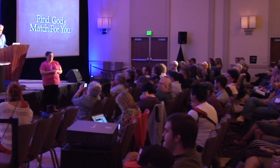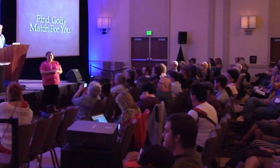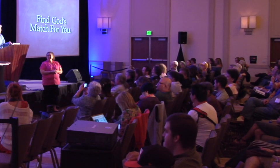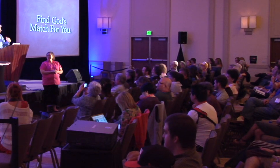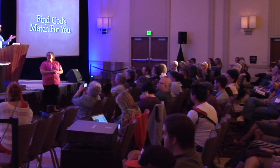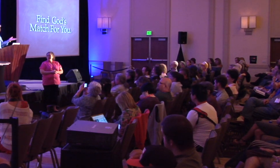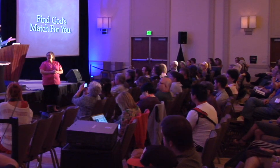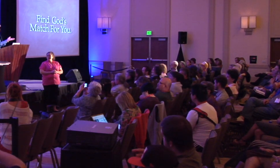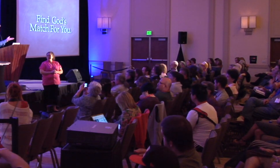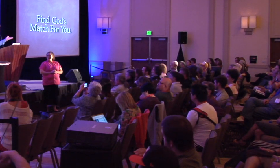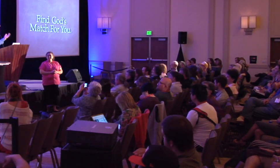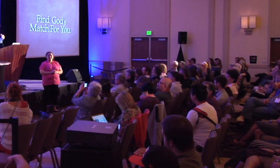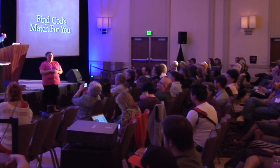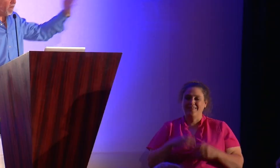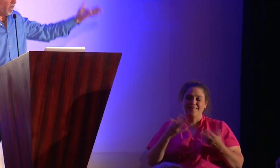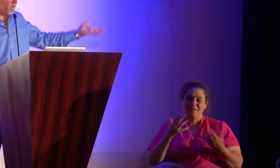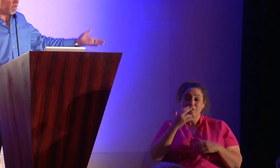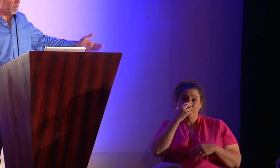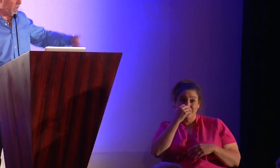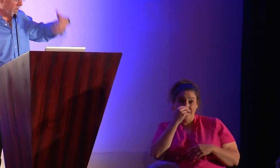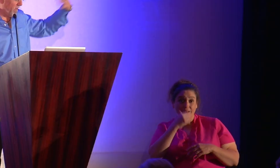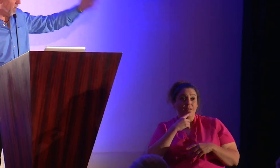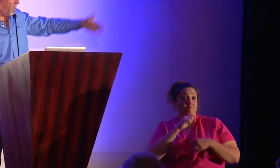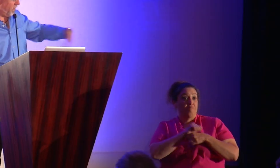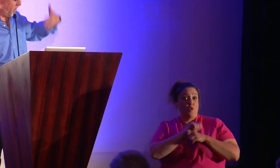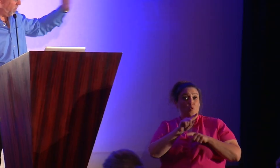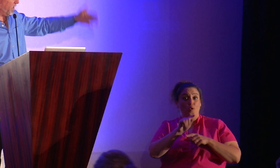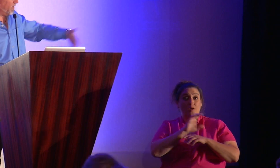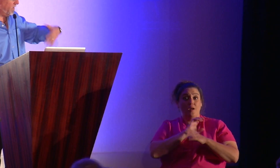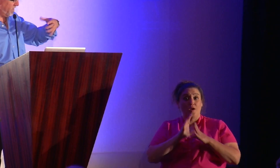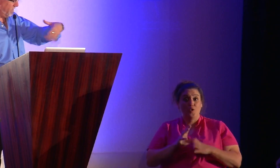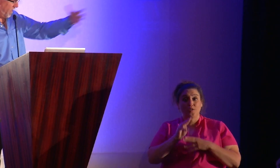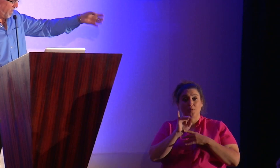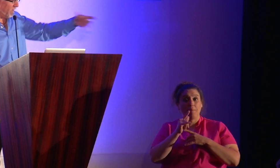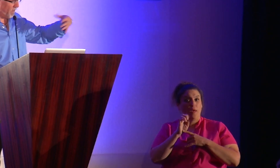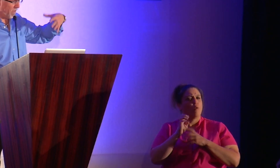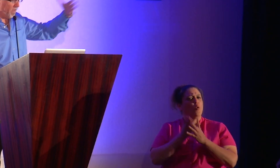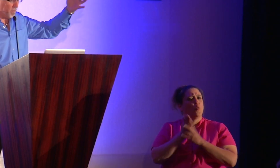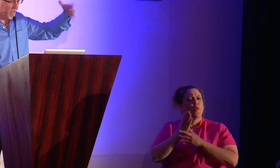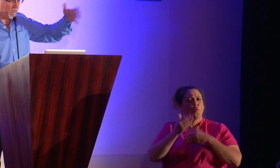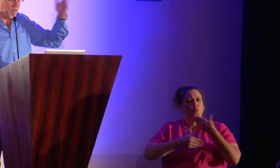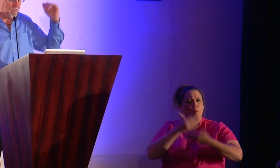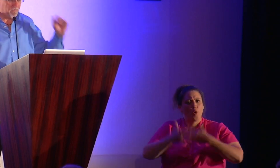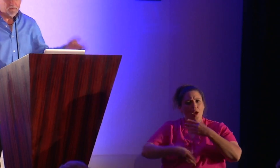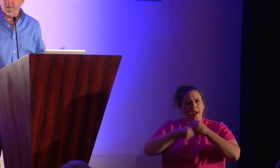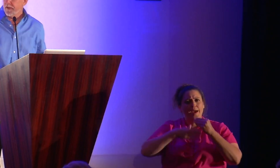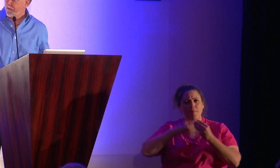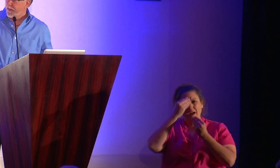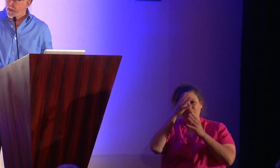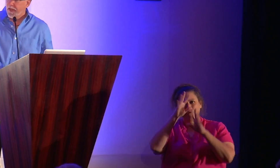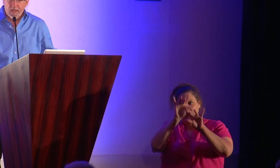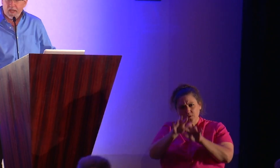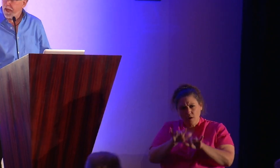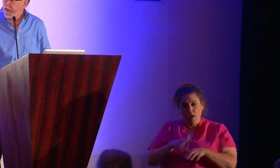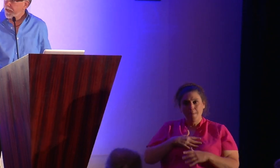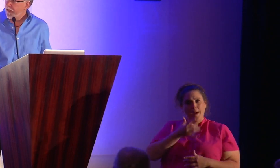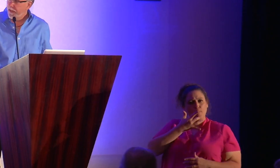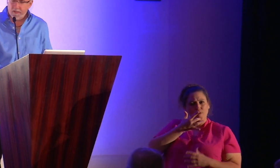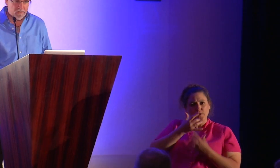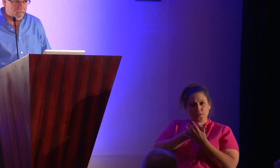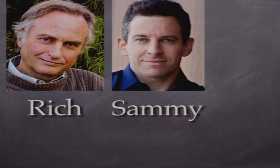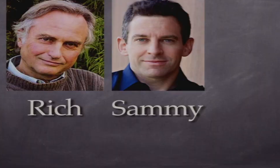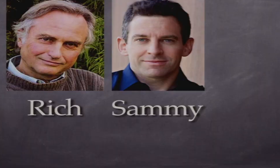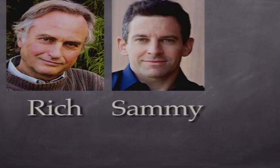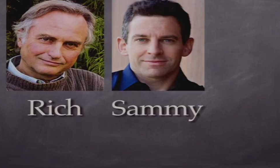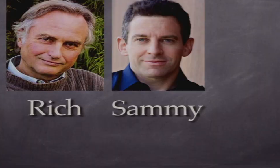Now, the irony is, I went on Christian Mingle and went through their whole process of entering my information and my preferences and everything. And